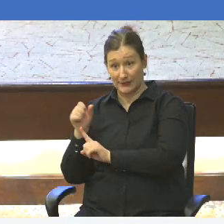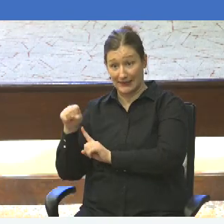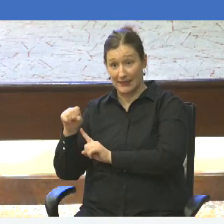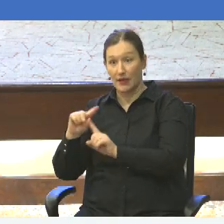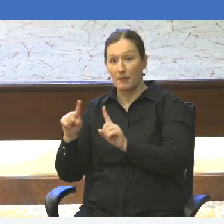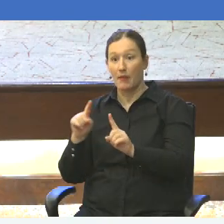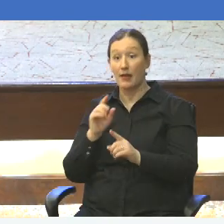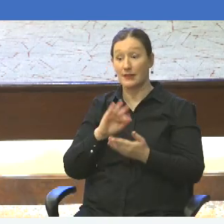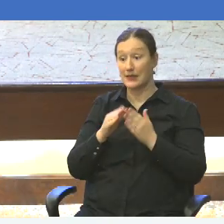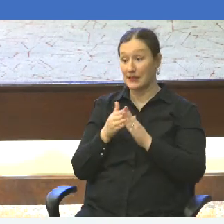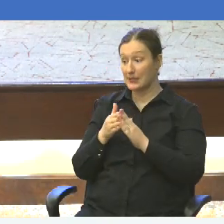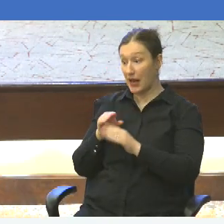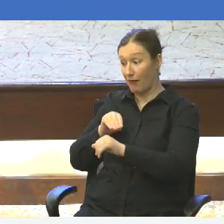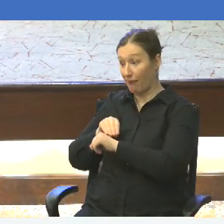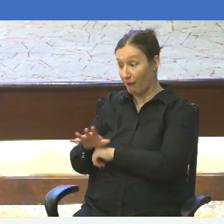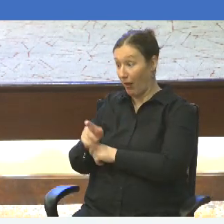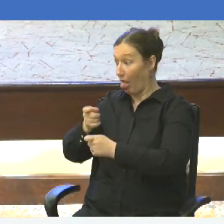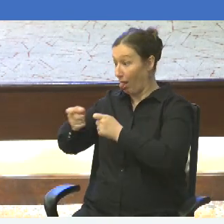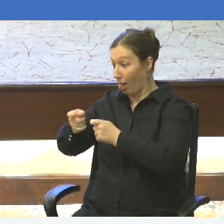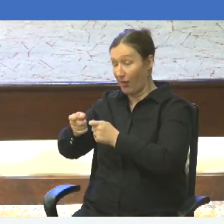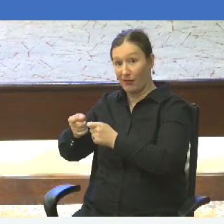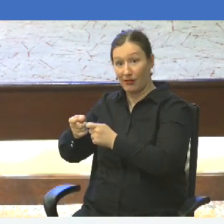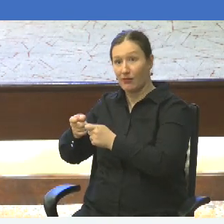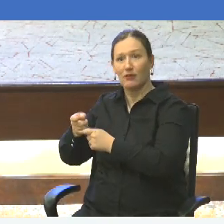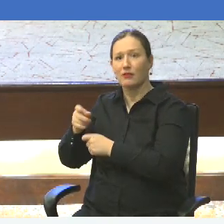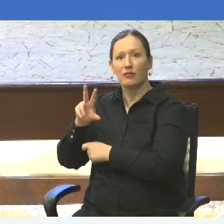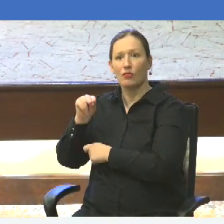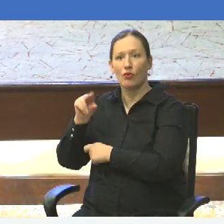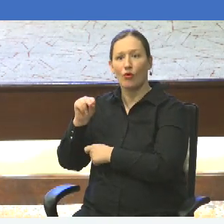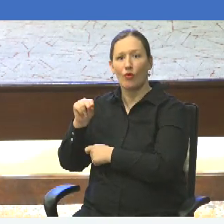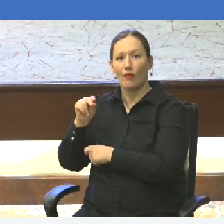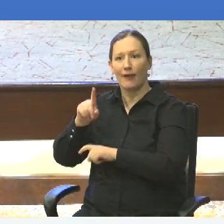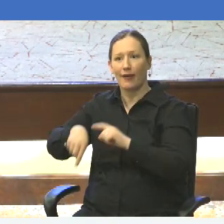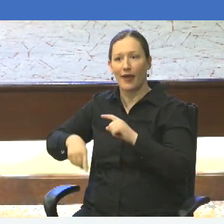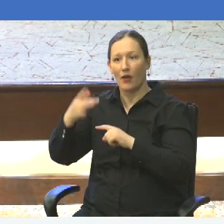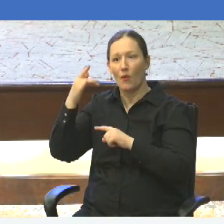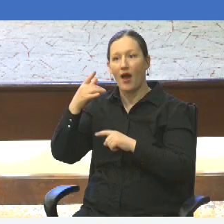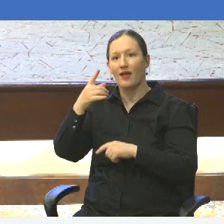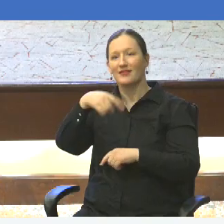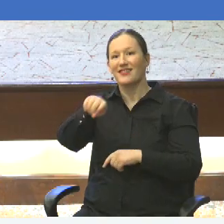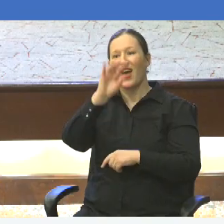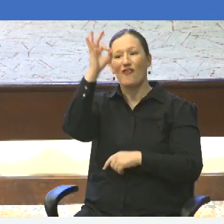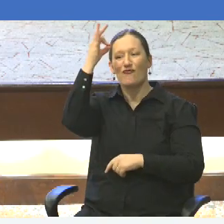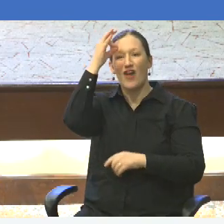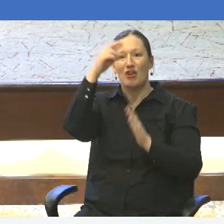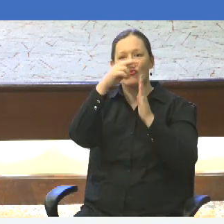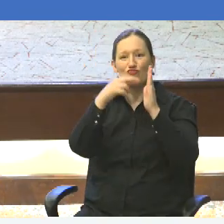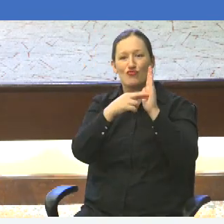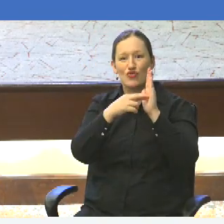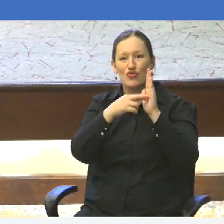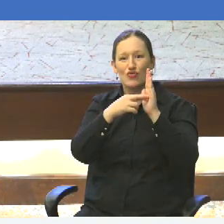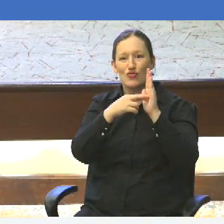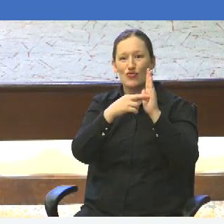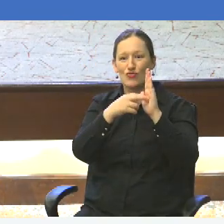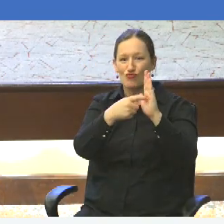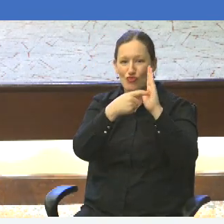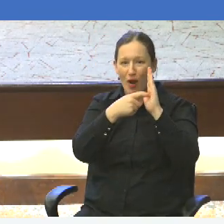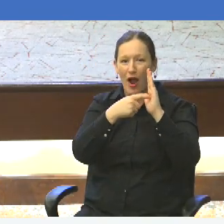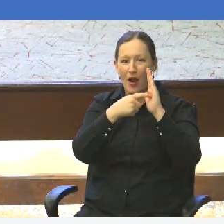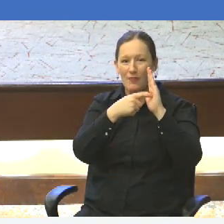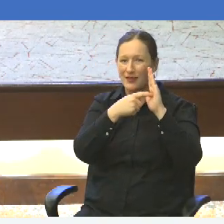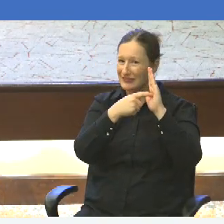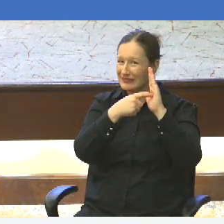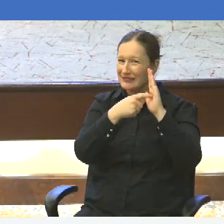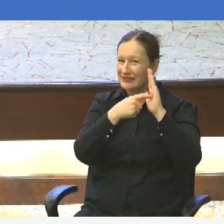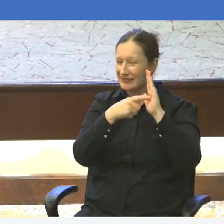in how the airport operates, given all of the federal regulatory rules that are out there. And the way I've always described it is